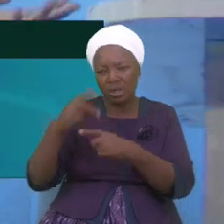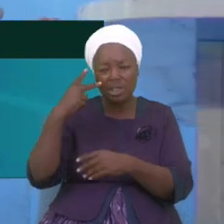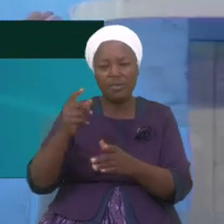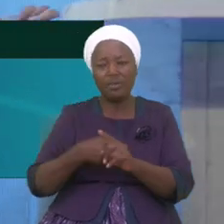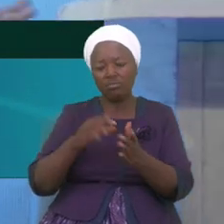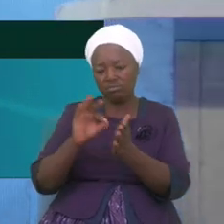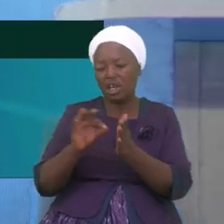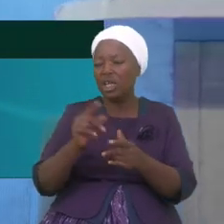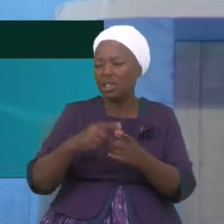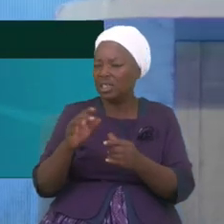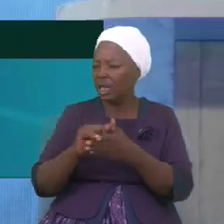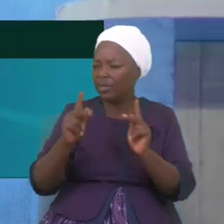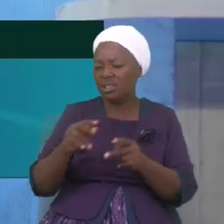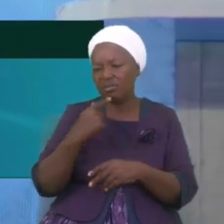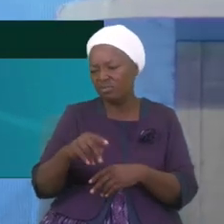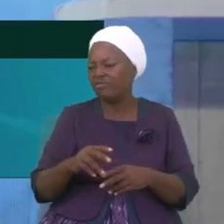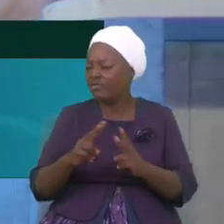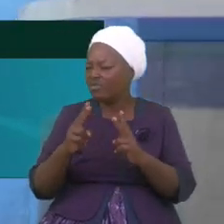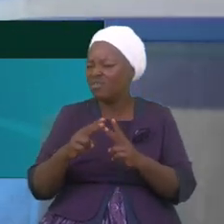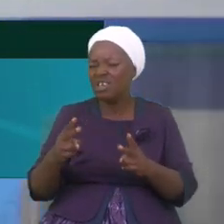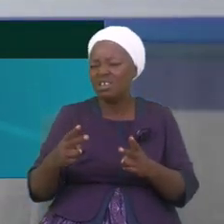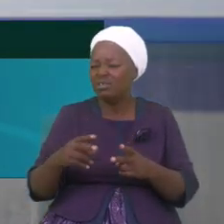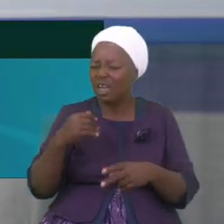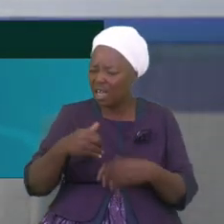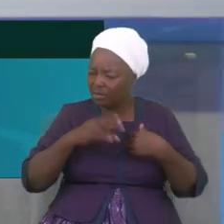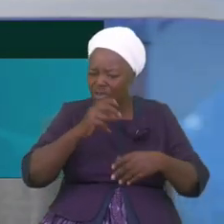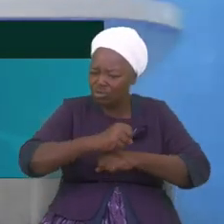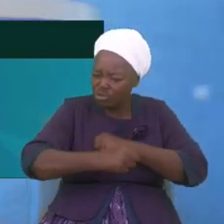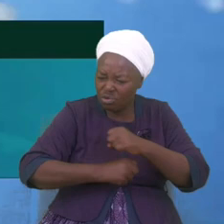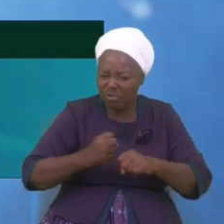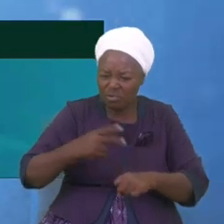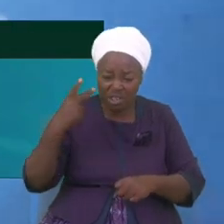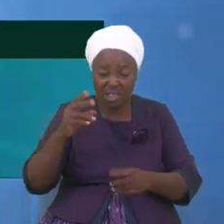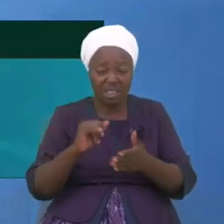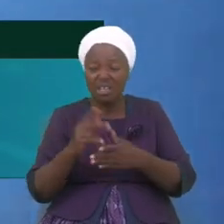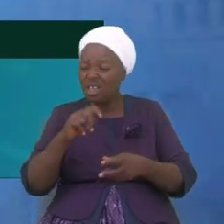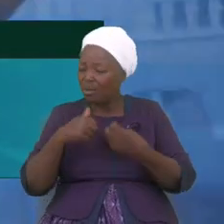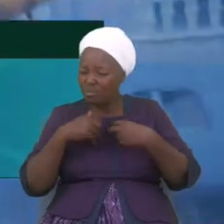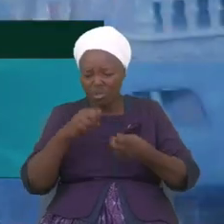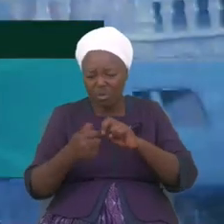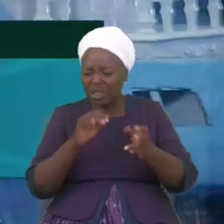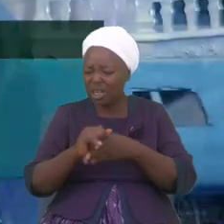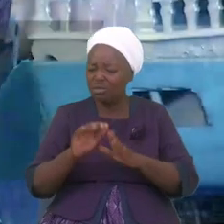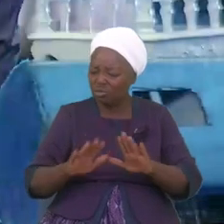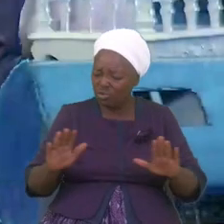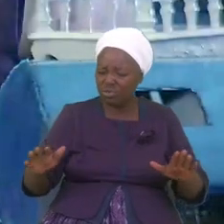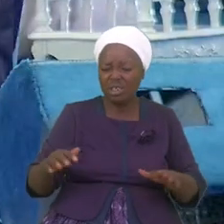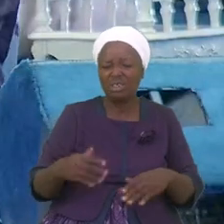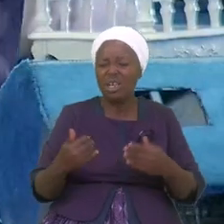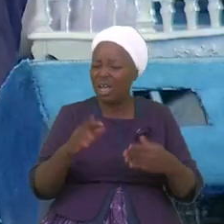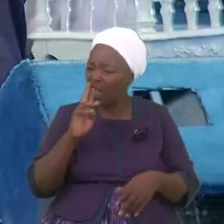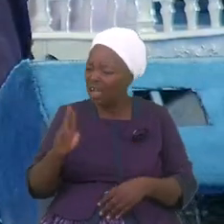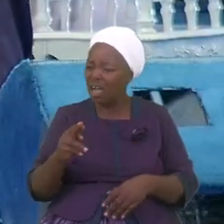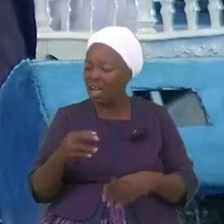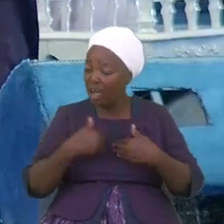been suffering, she's been suffering. We see from the records that the children have stopped going to school,